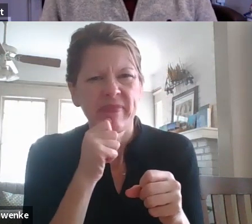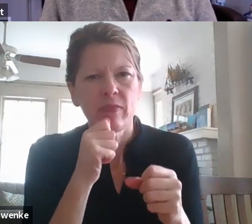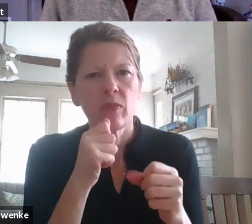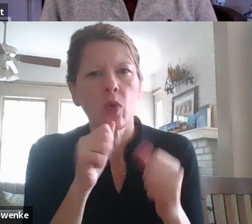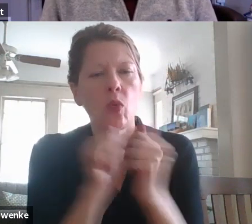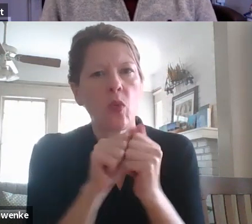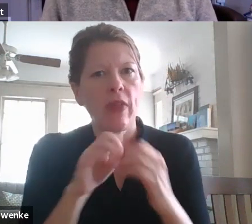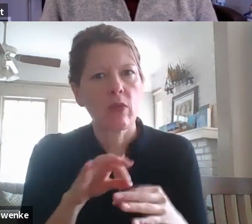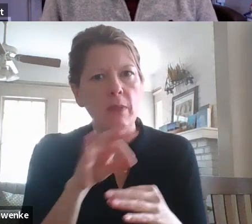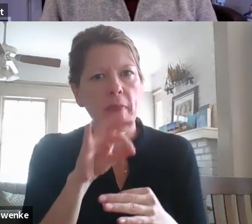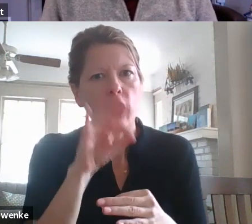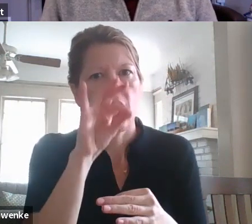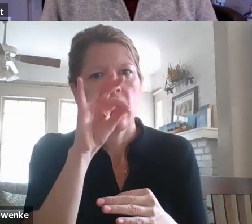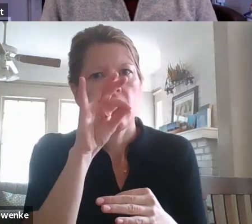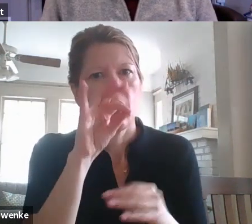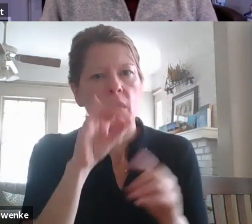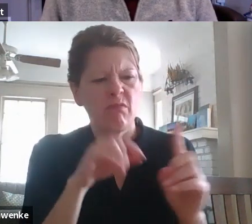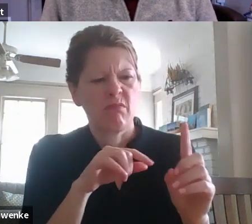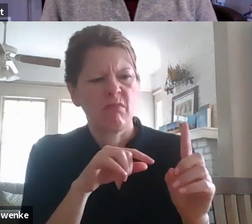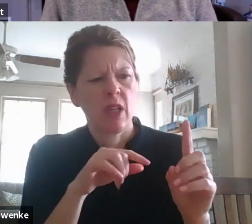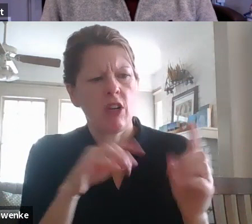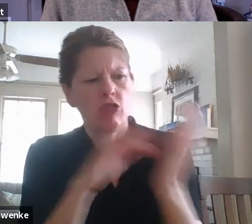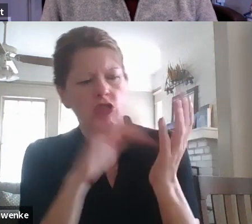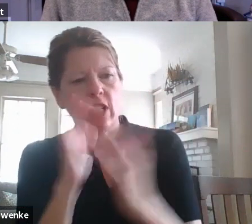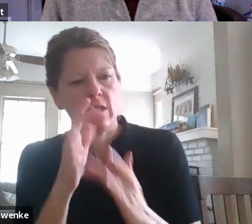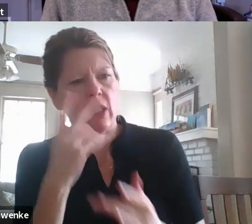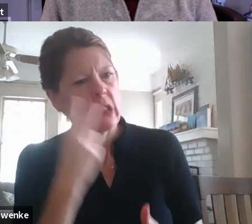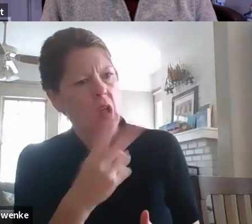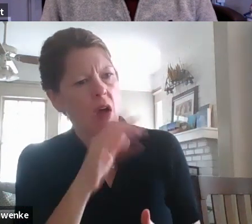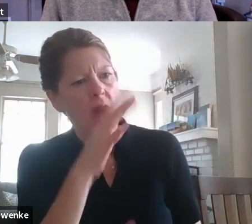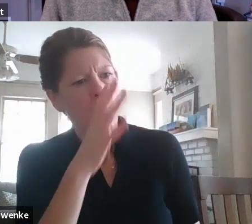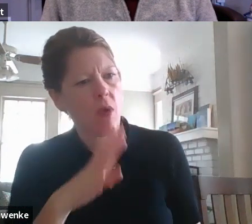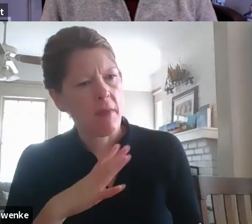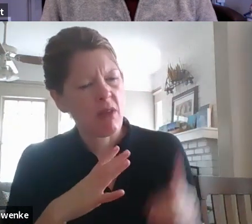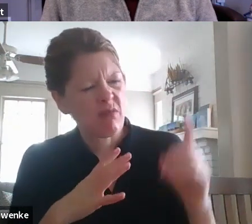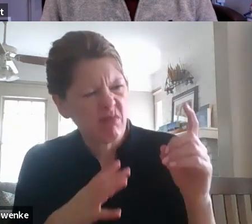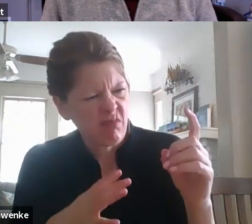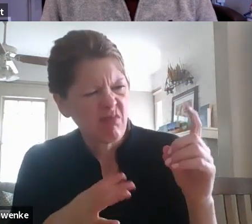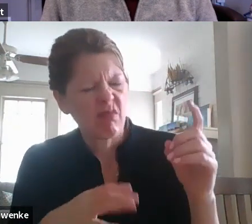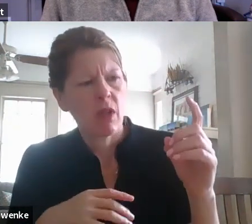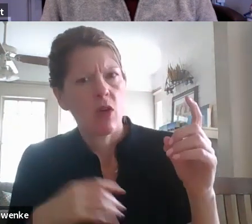When Jesus saw her, he called her over and said, "Woman, you are set free from your ailment."